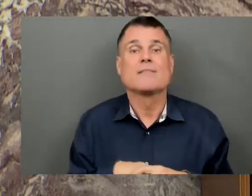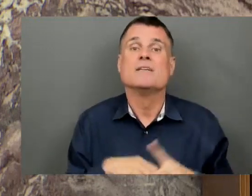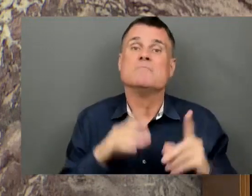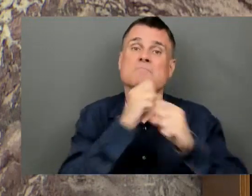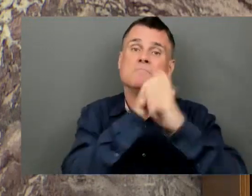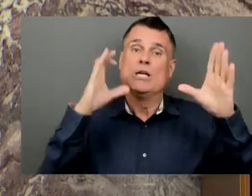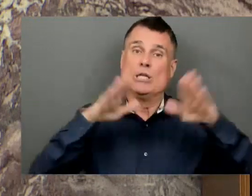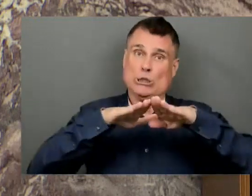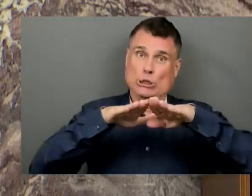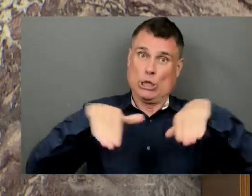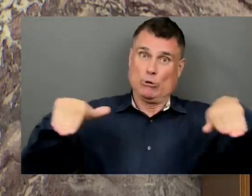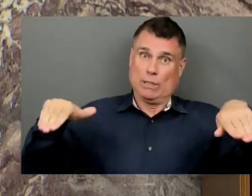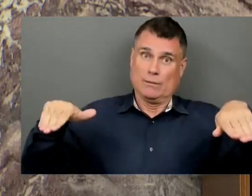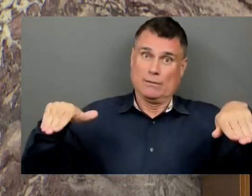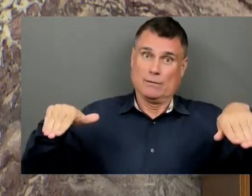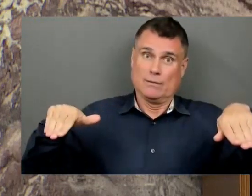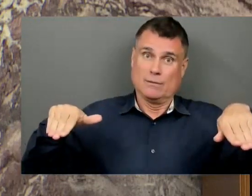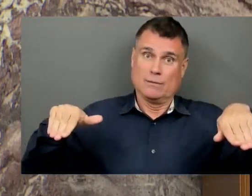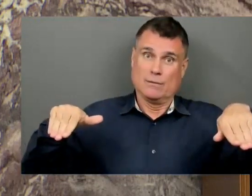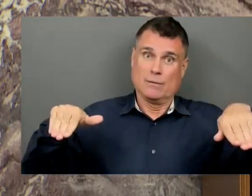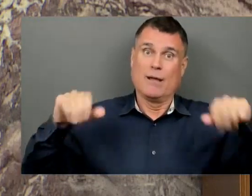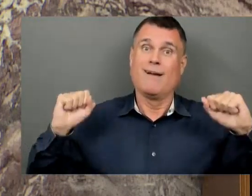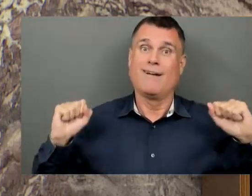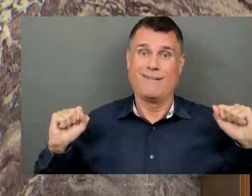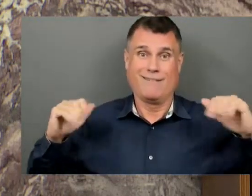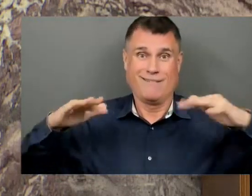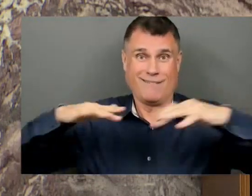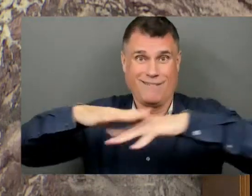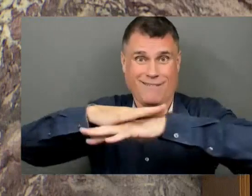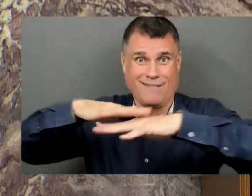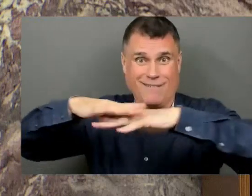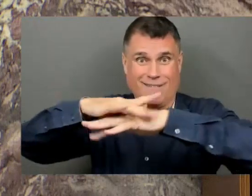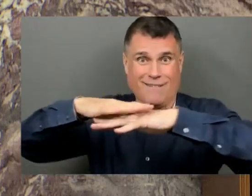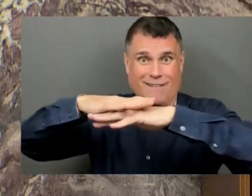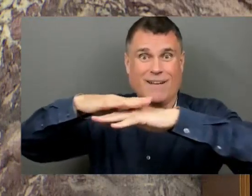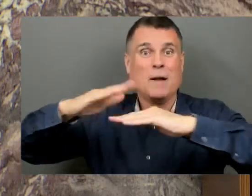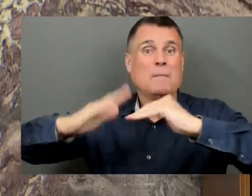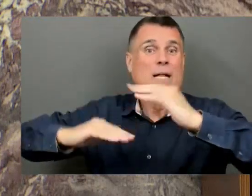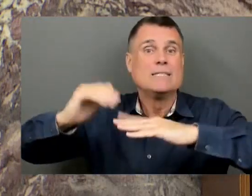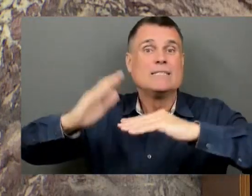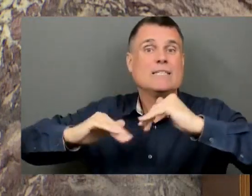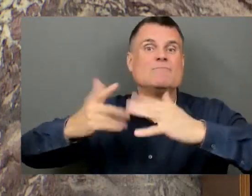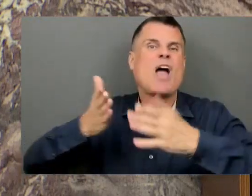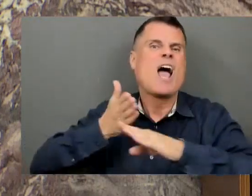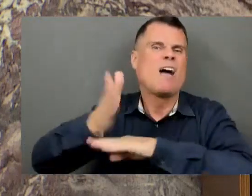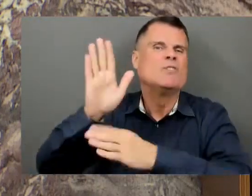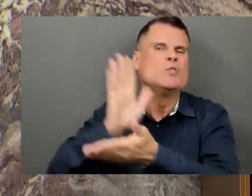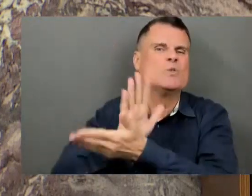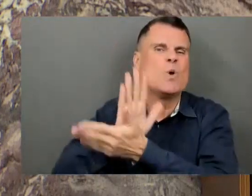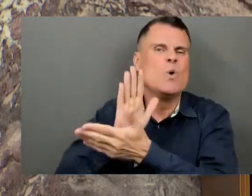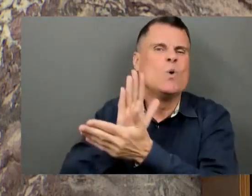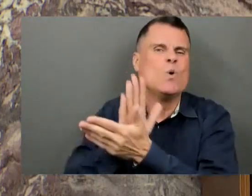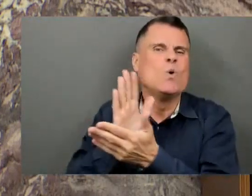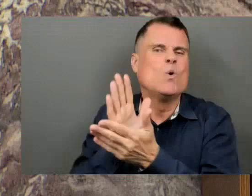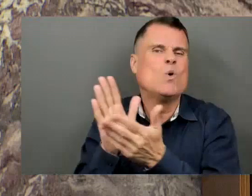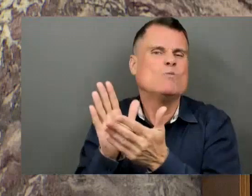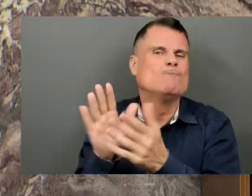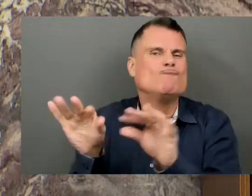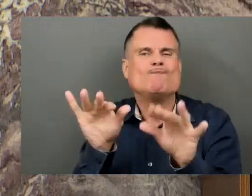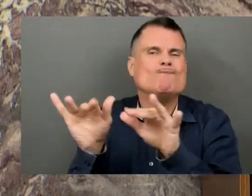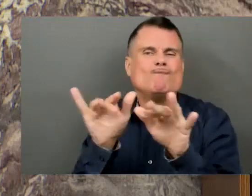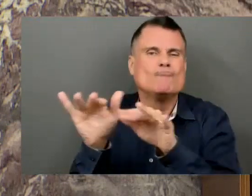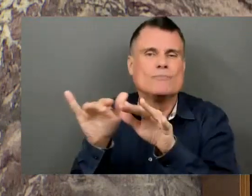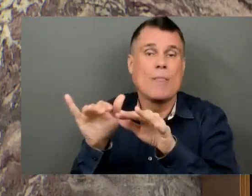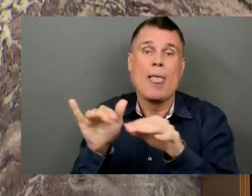this convicted child molester's supervisor sat in the